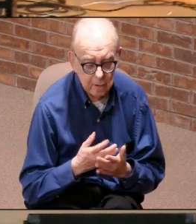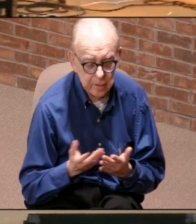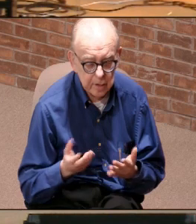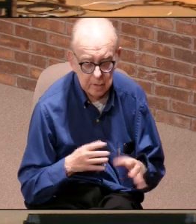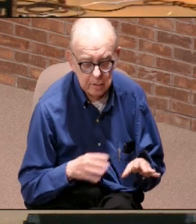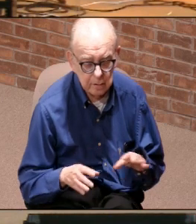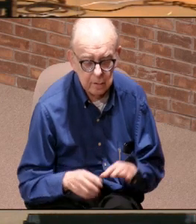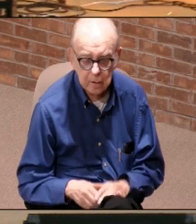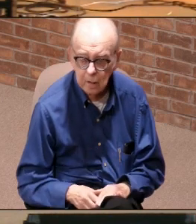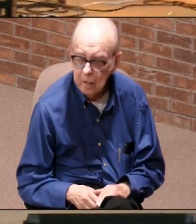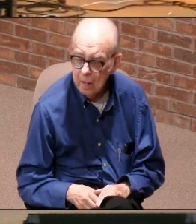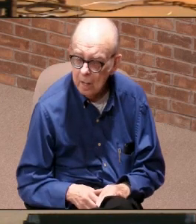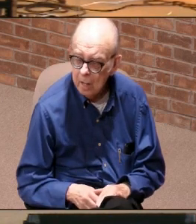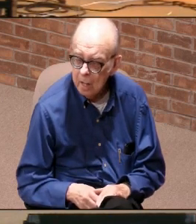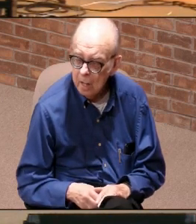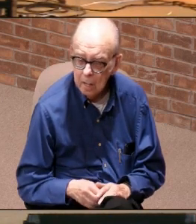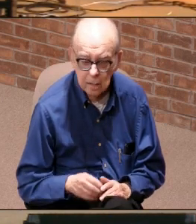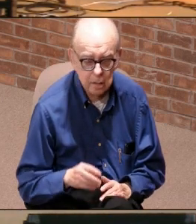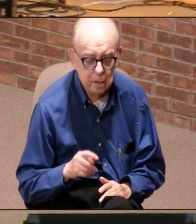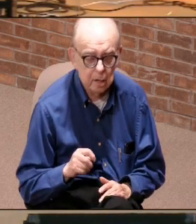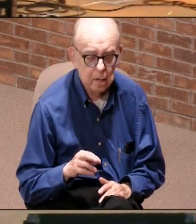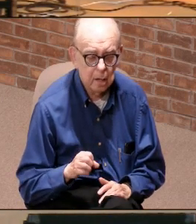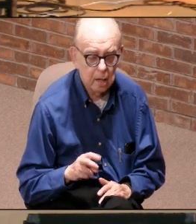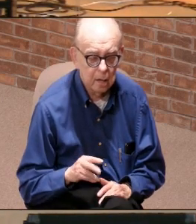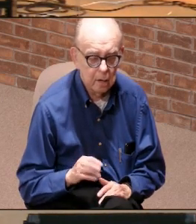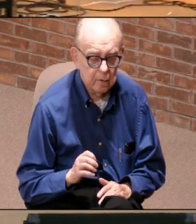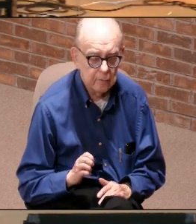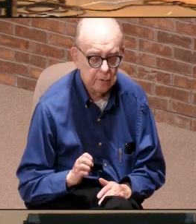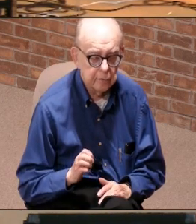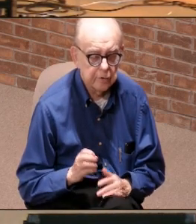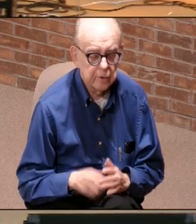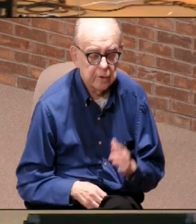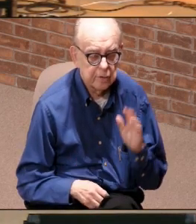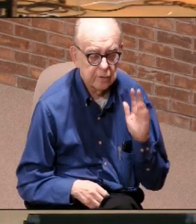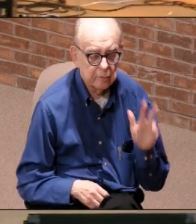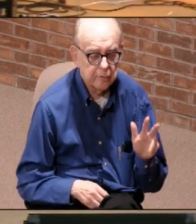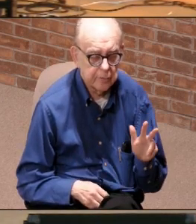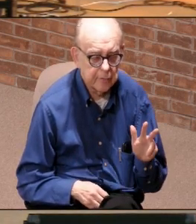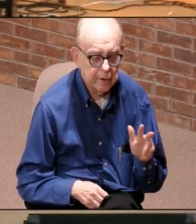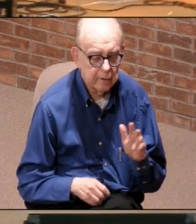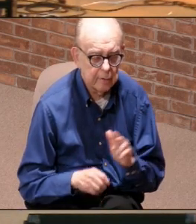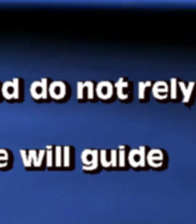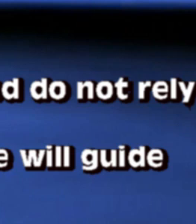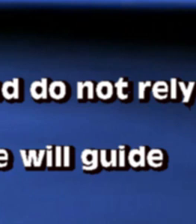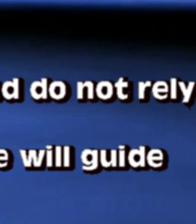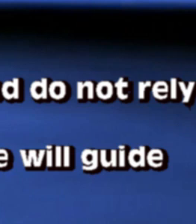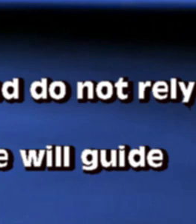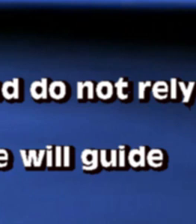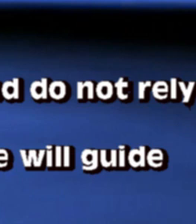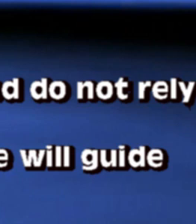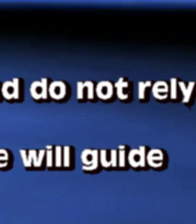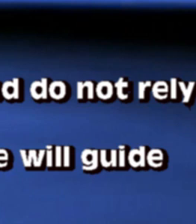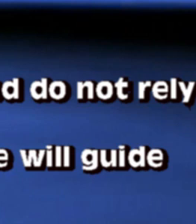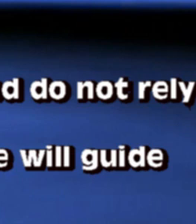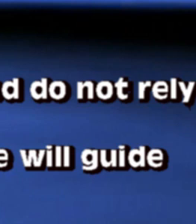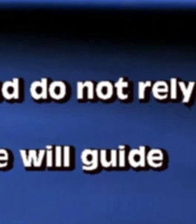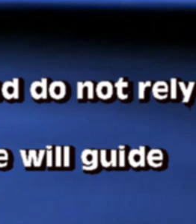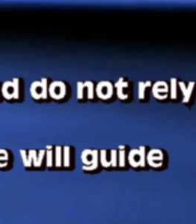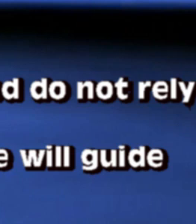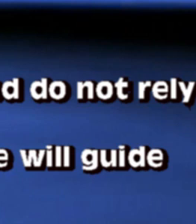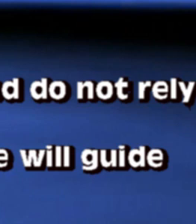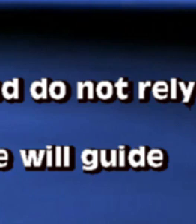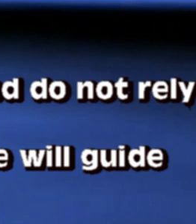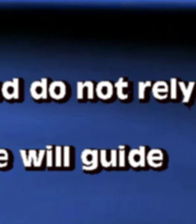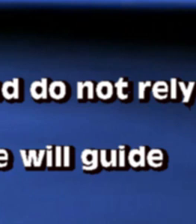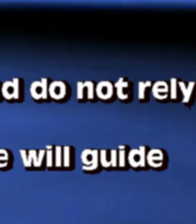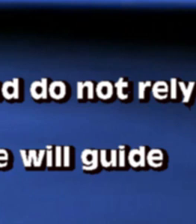do? Give me Proverbs chapter 3, verses 5 and 6. Trust in the Lord with all your heart, and do